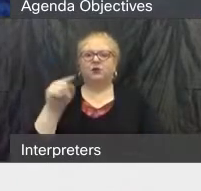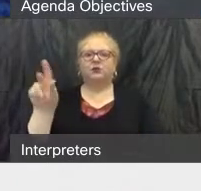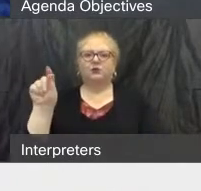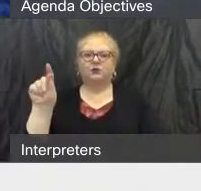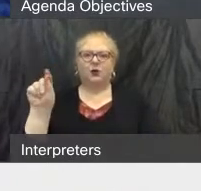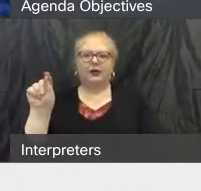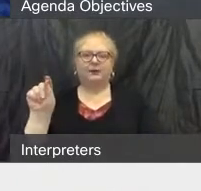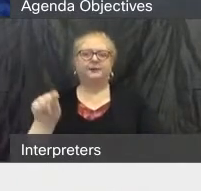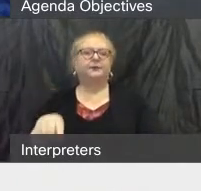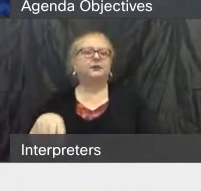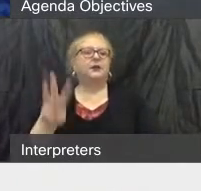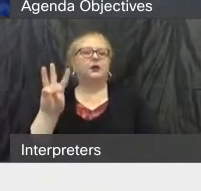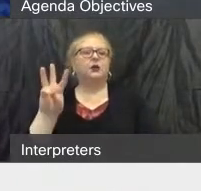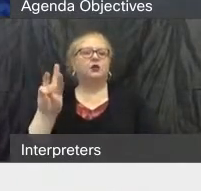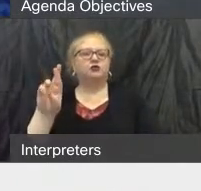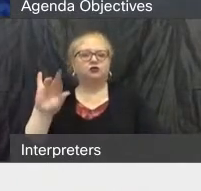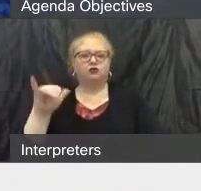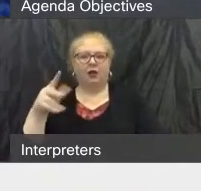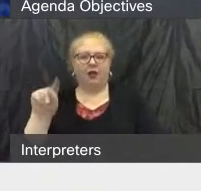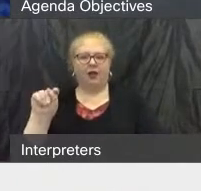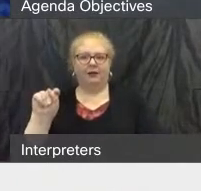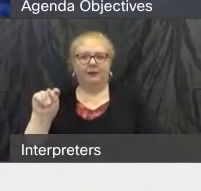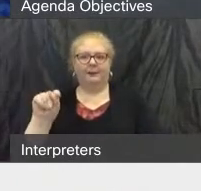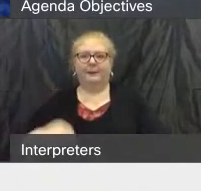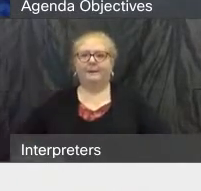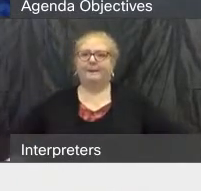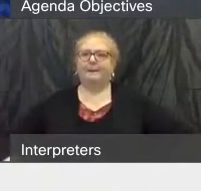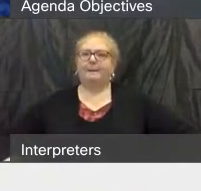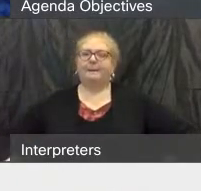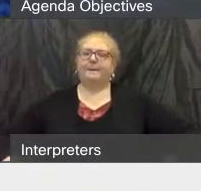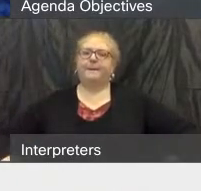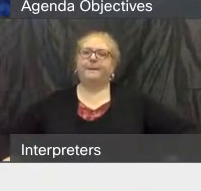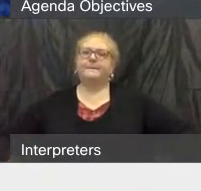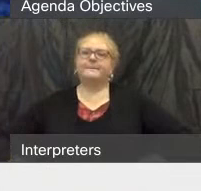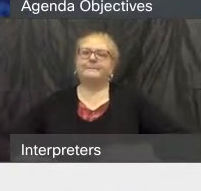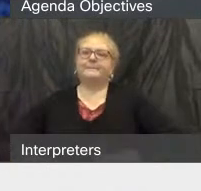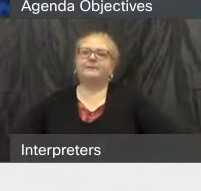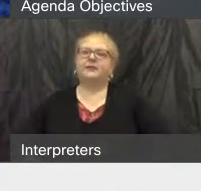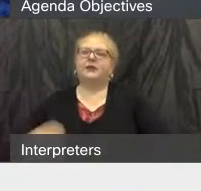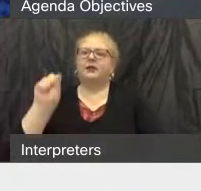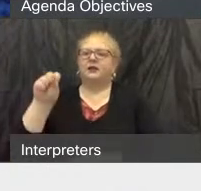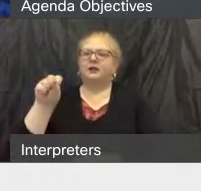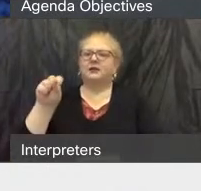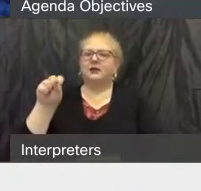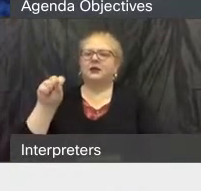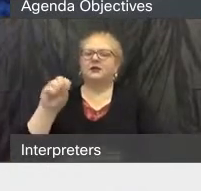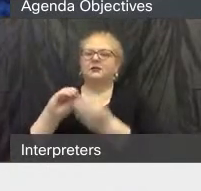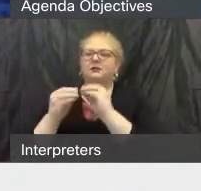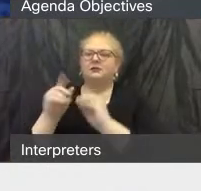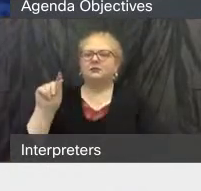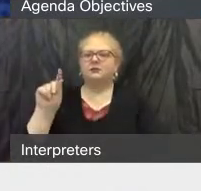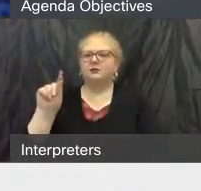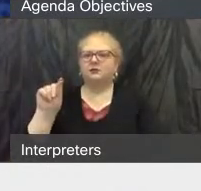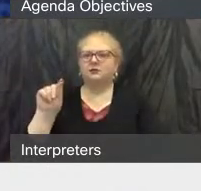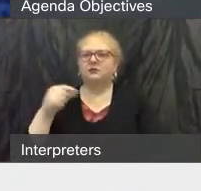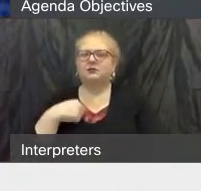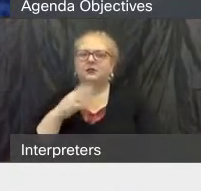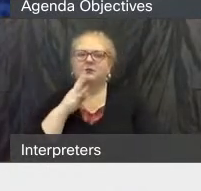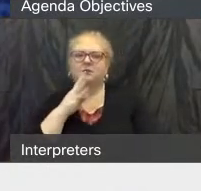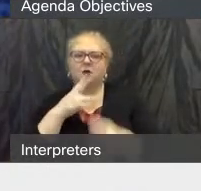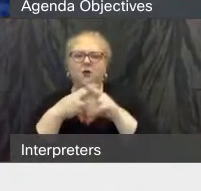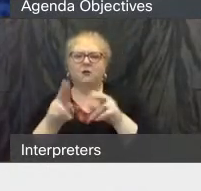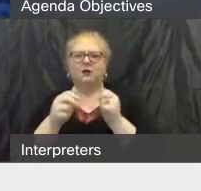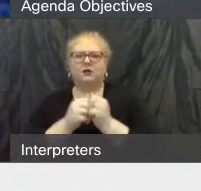Director Wright? Was your hand up? Resolution number 20, I spoke briefly to Mr. Carpenter and I spoke with Mr.